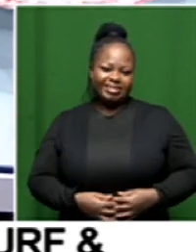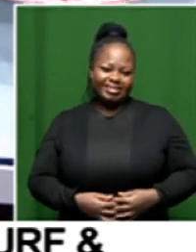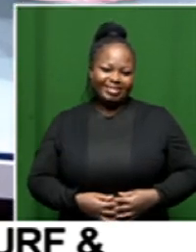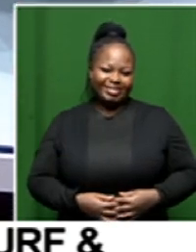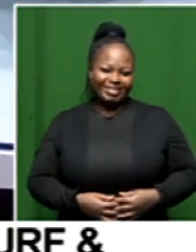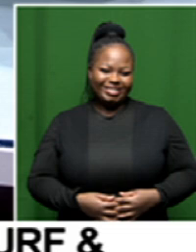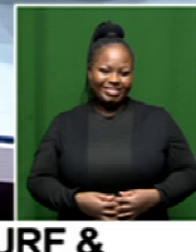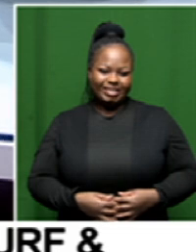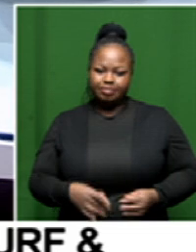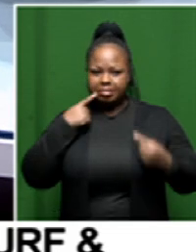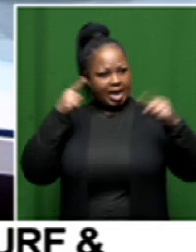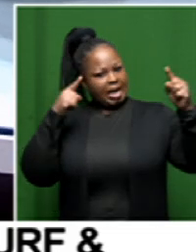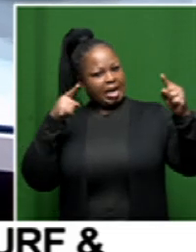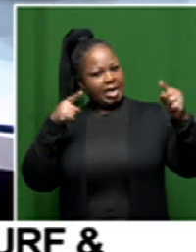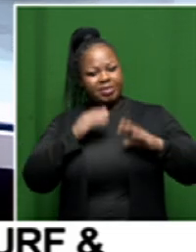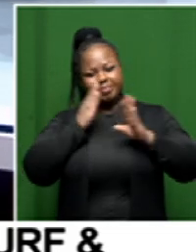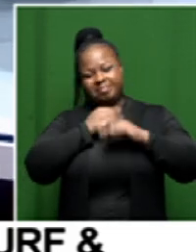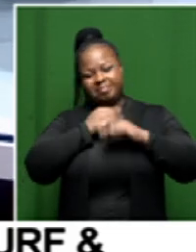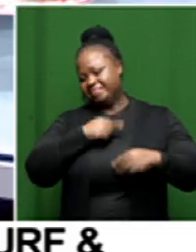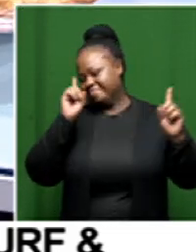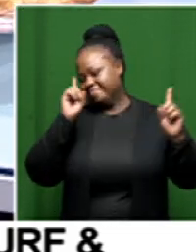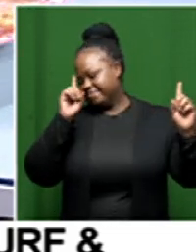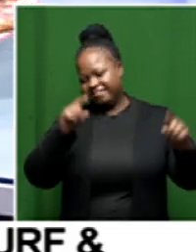I'm not giving up my secrets.